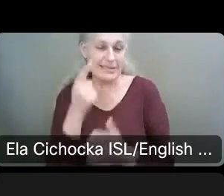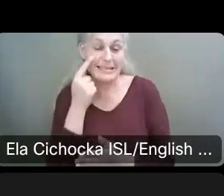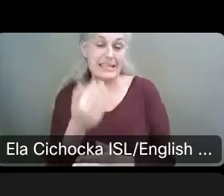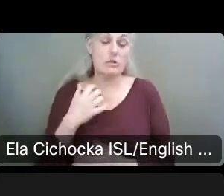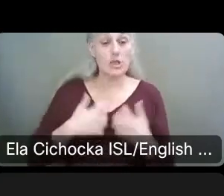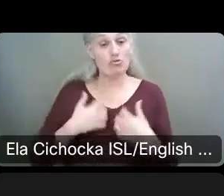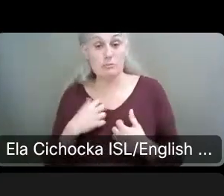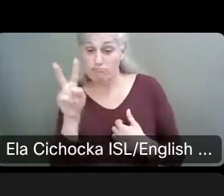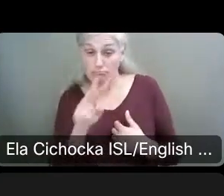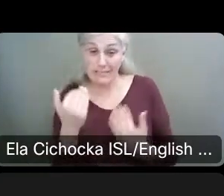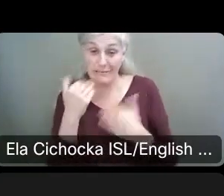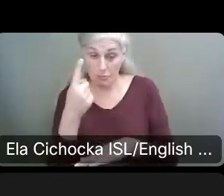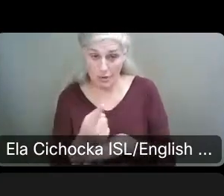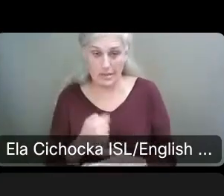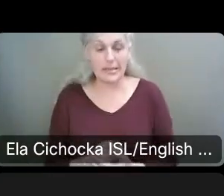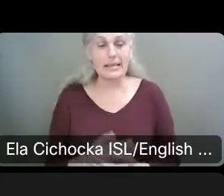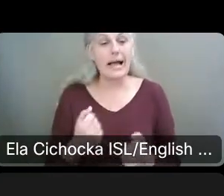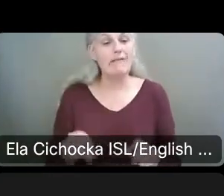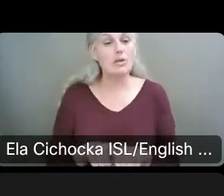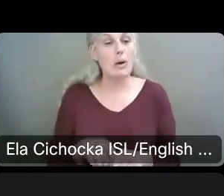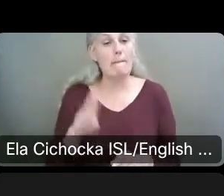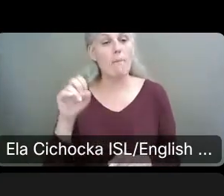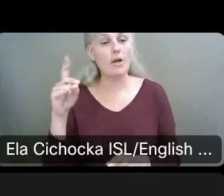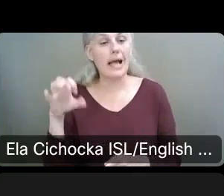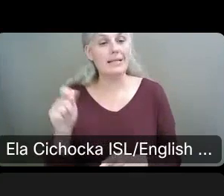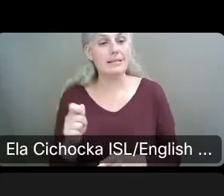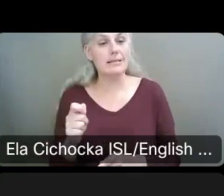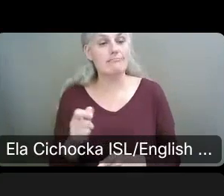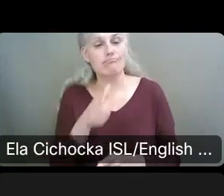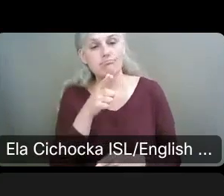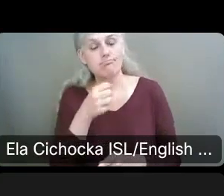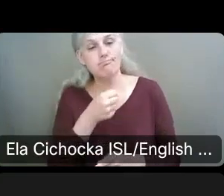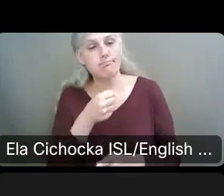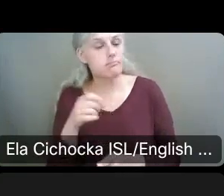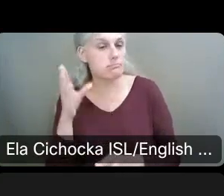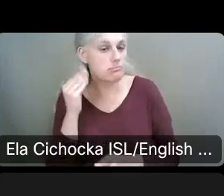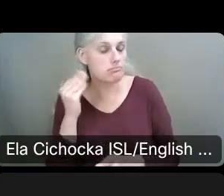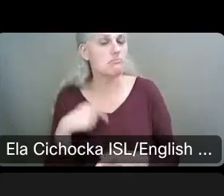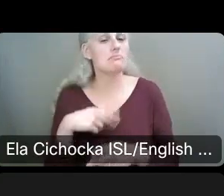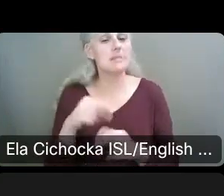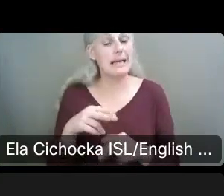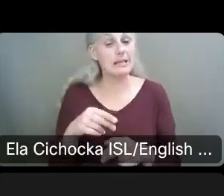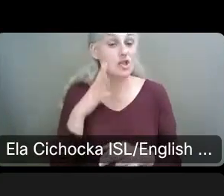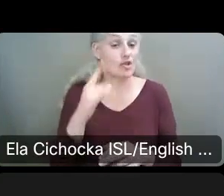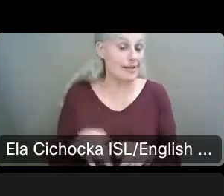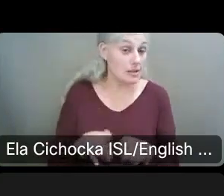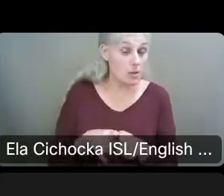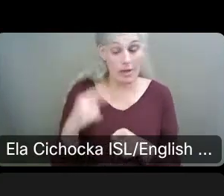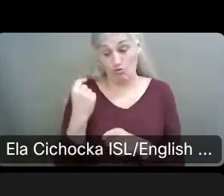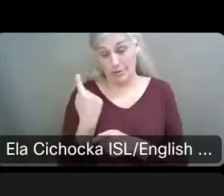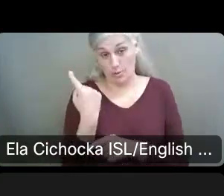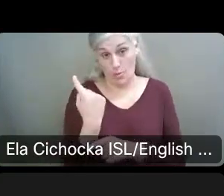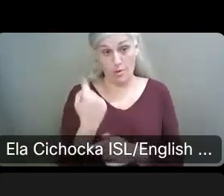interested. We also have podcasts you might like to check out as well. And in fact, our most recent